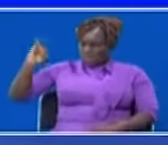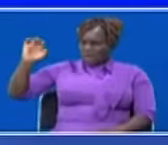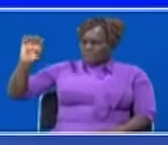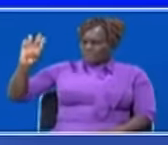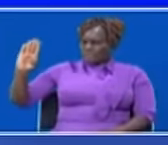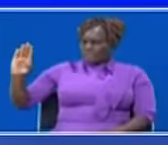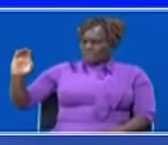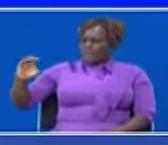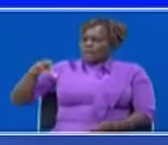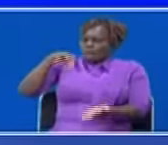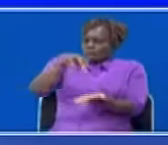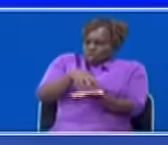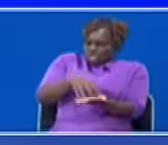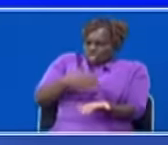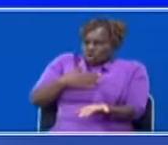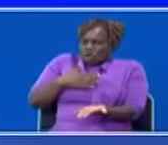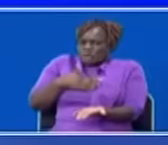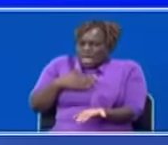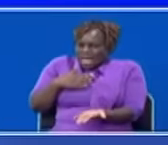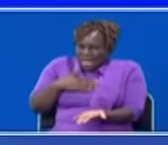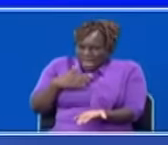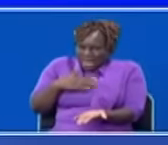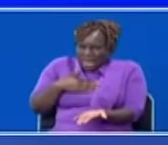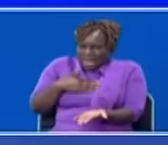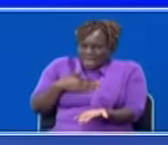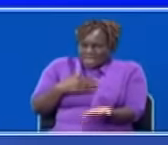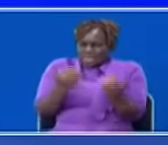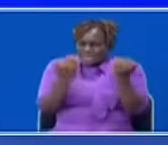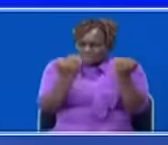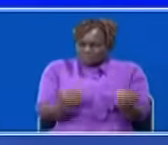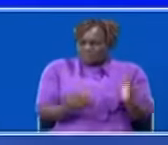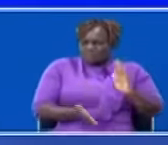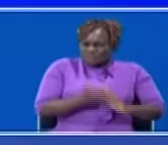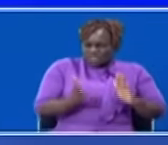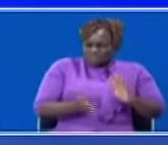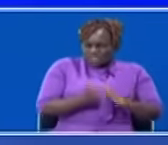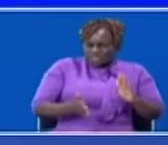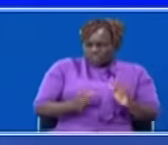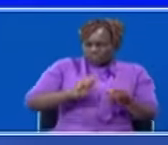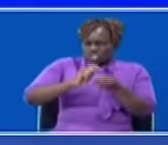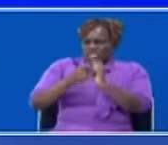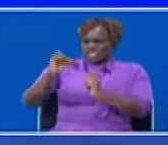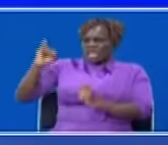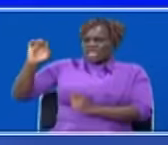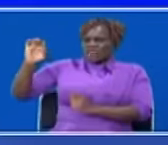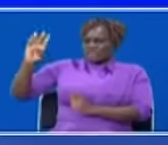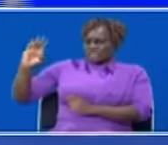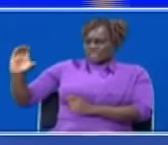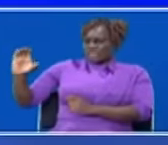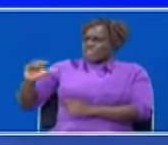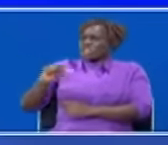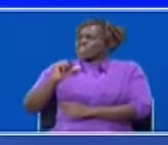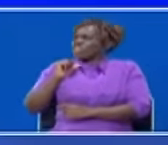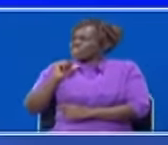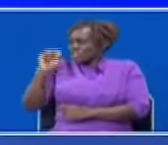My position as to the need, the necessity, the urgency to restructure IEBC, to reform IEBC, is not